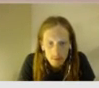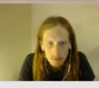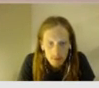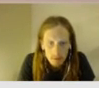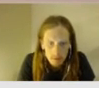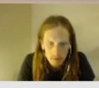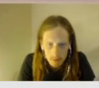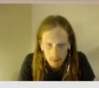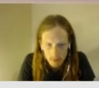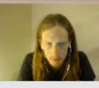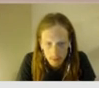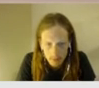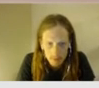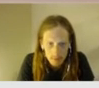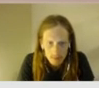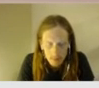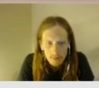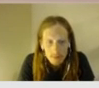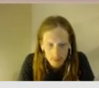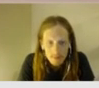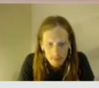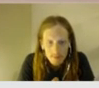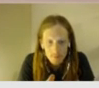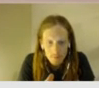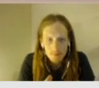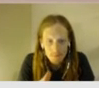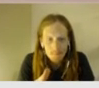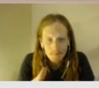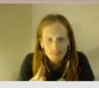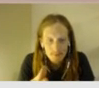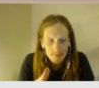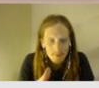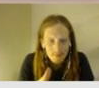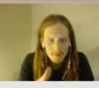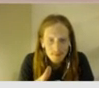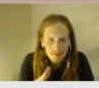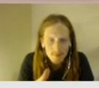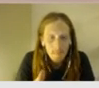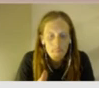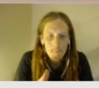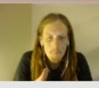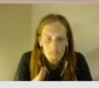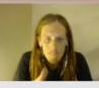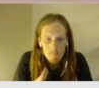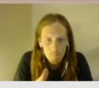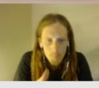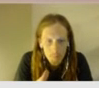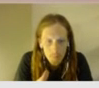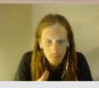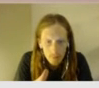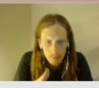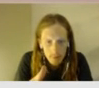of middle-class folks and people who are trying to make a better life for themselves. There's a huge Chinese and Vietnamese